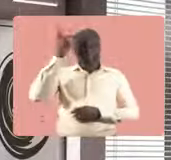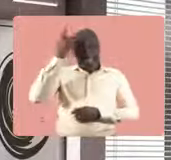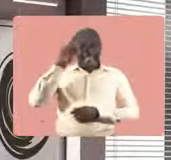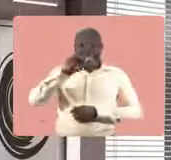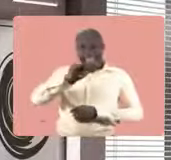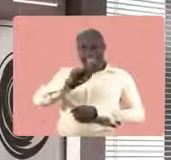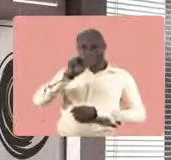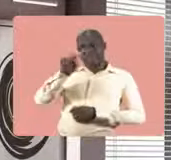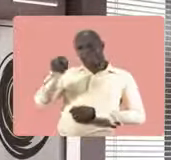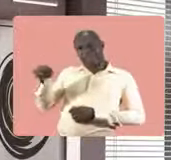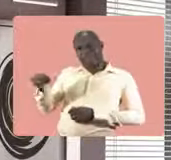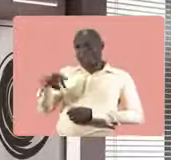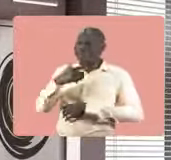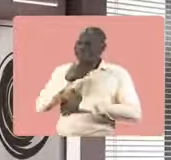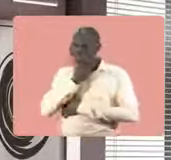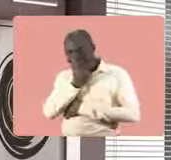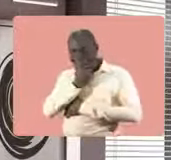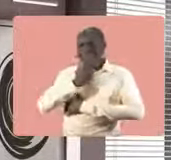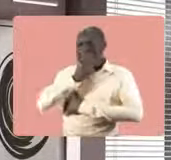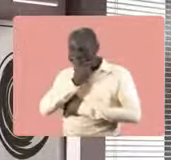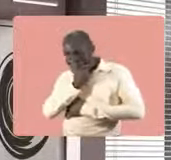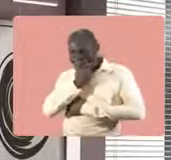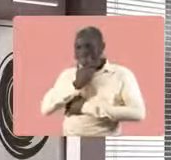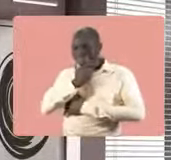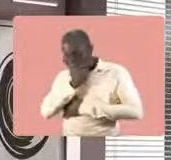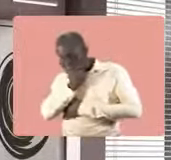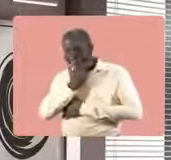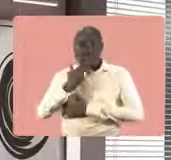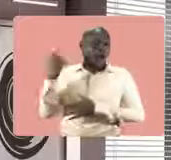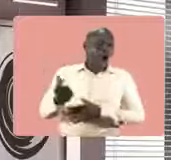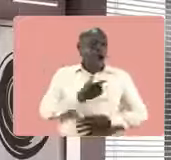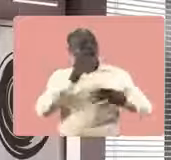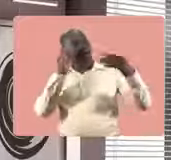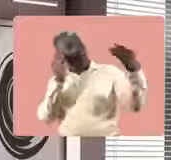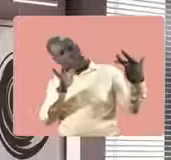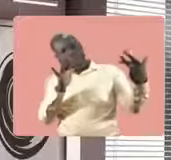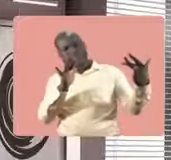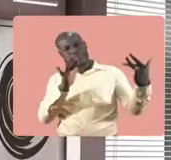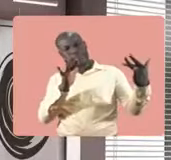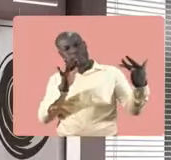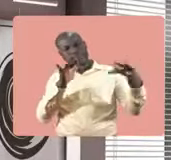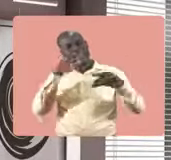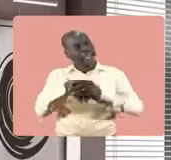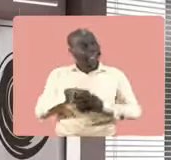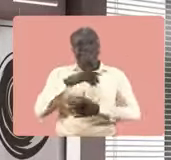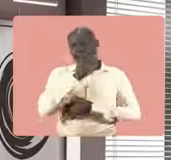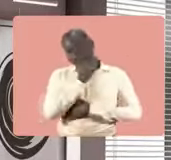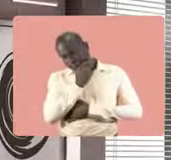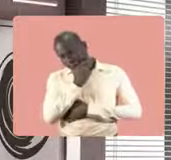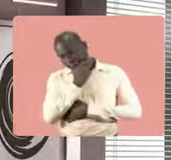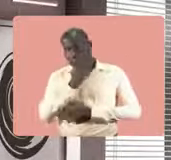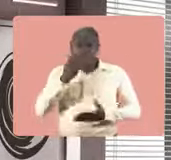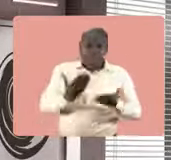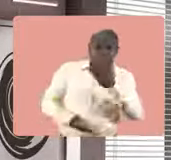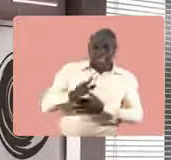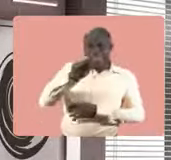MPP ni wa na na kufu ad na na na na wodi ne wure a hye nipa mu dendenden se